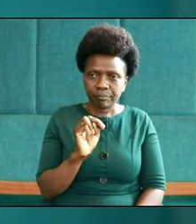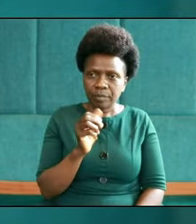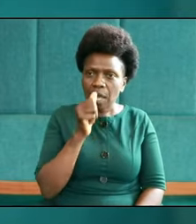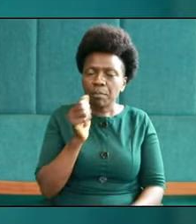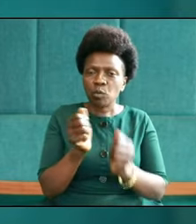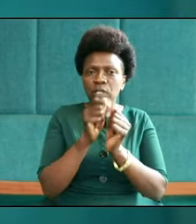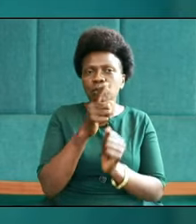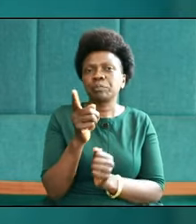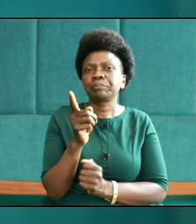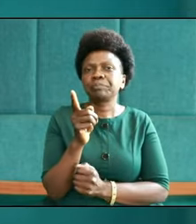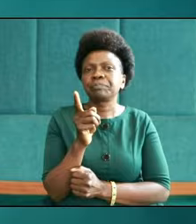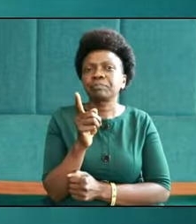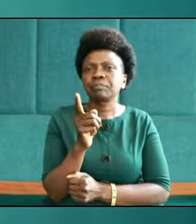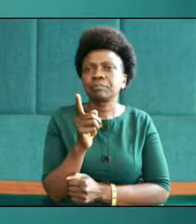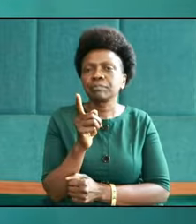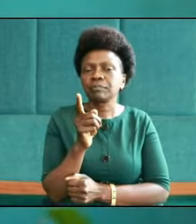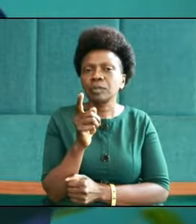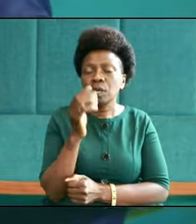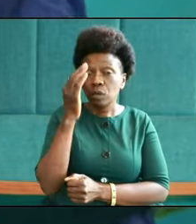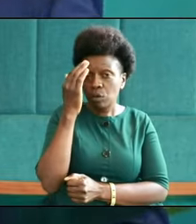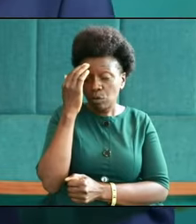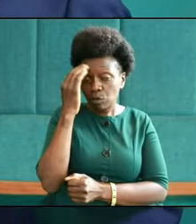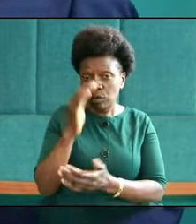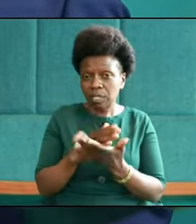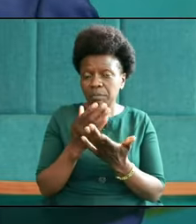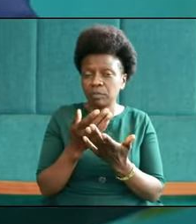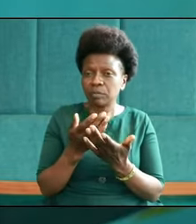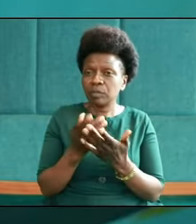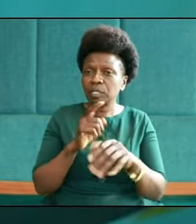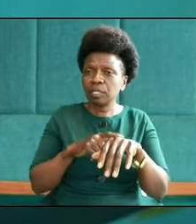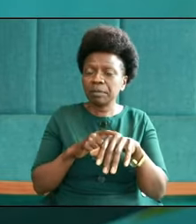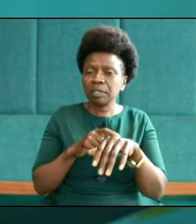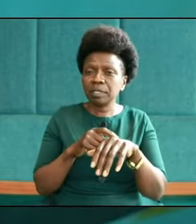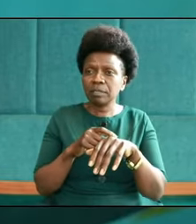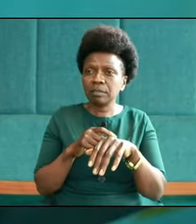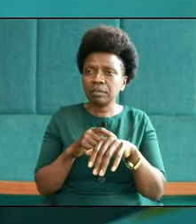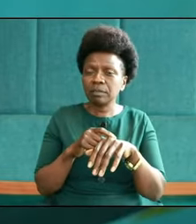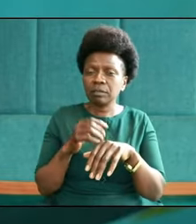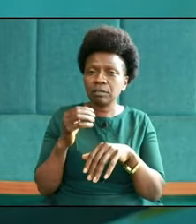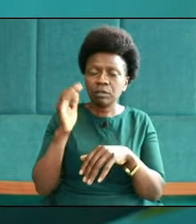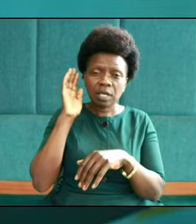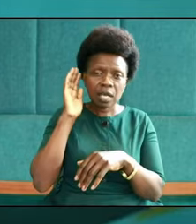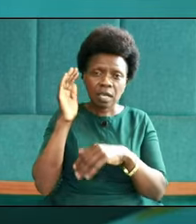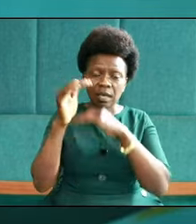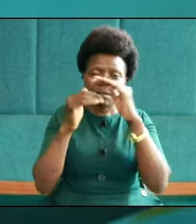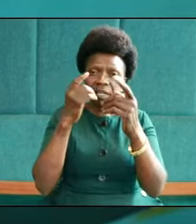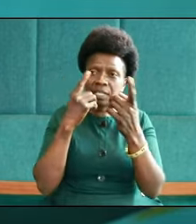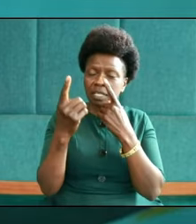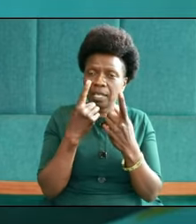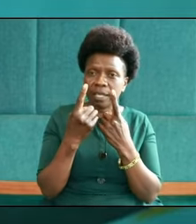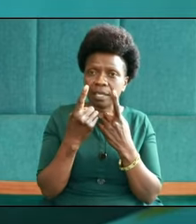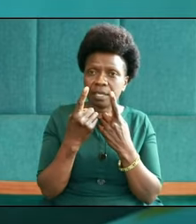you. Do you know sometimes you just do, even sin, you just even do it without knowing